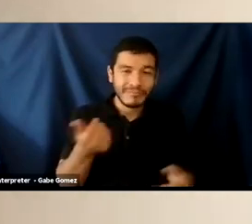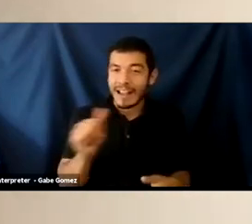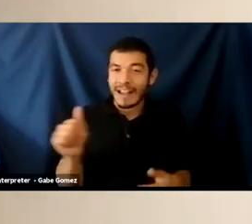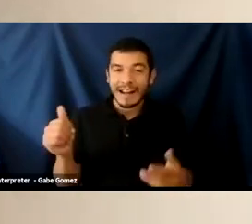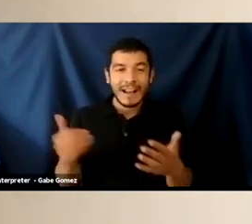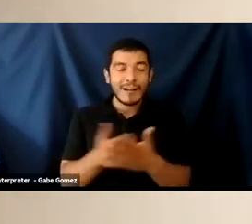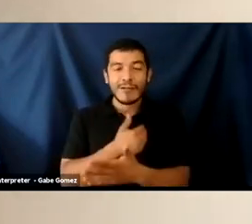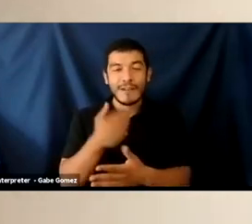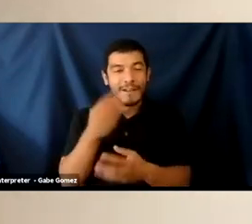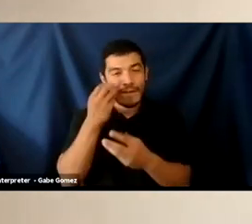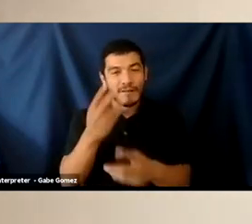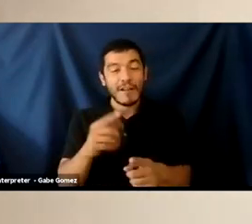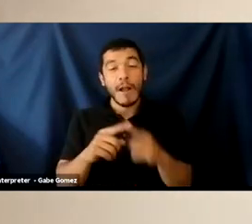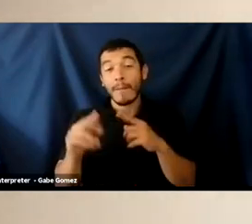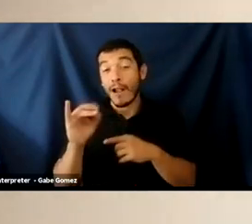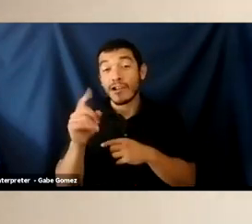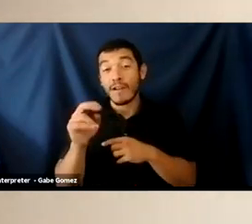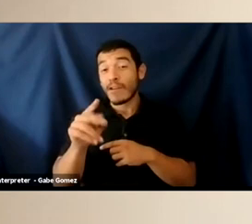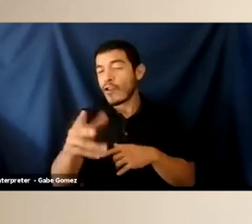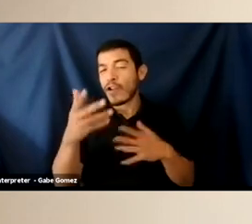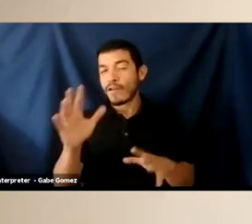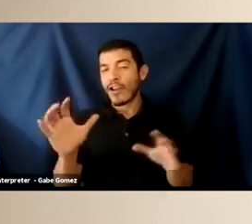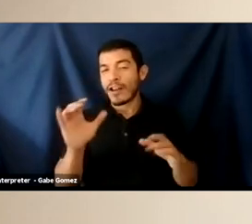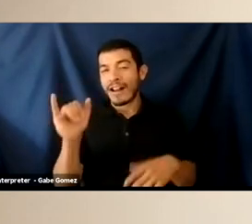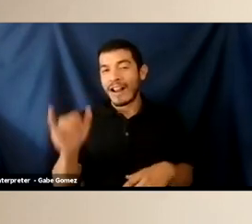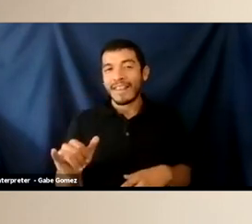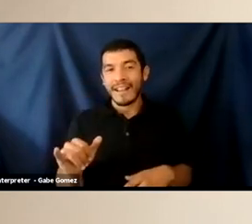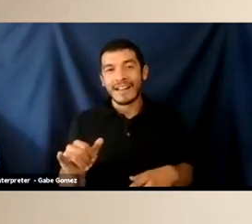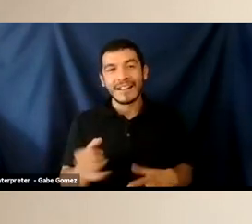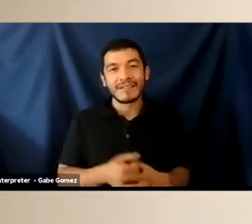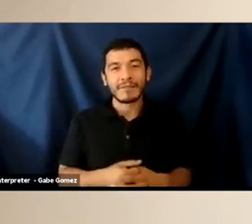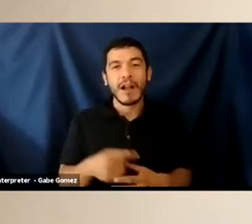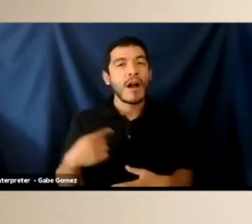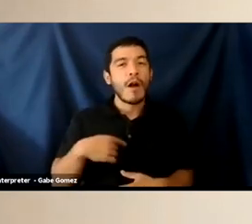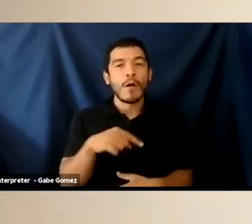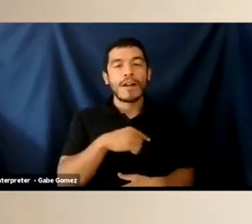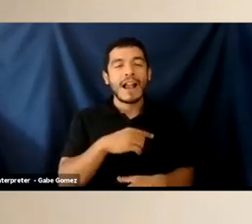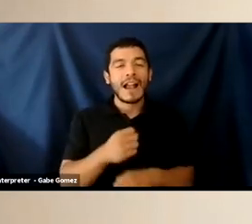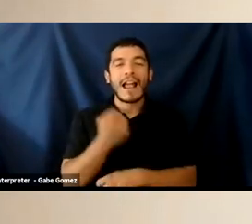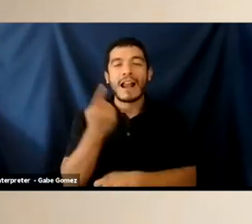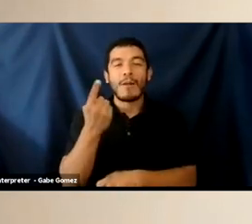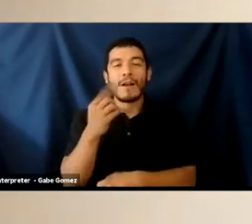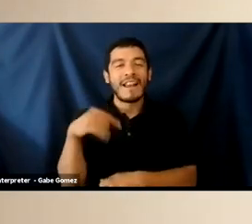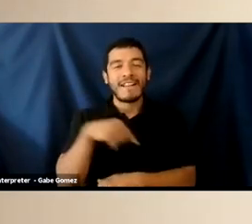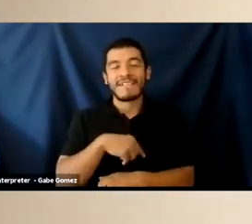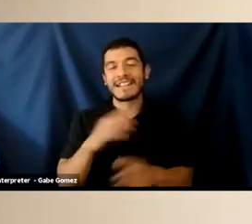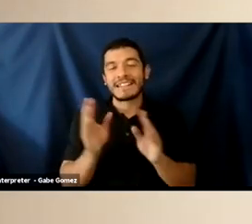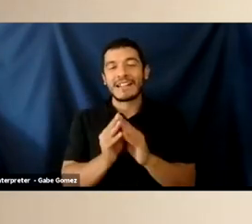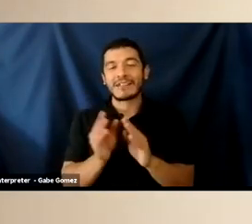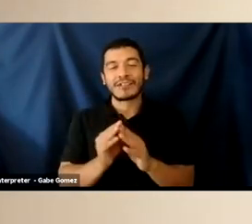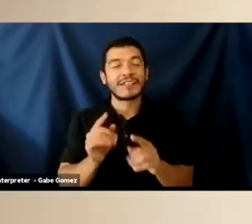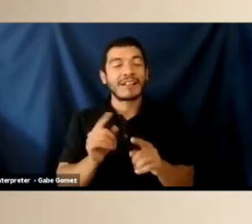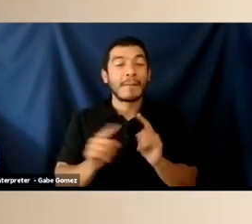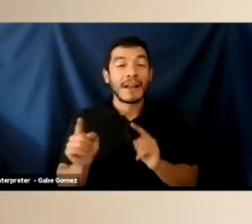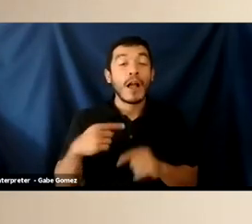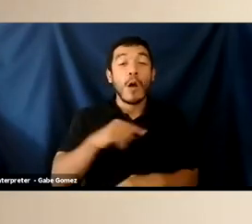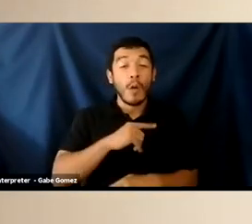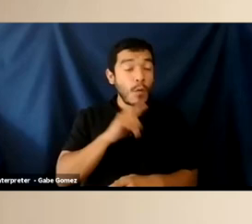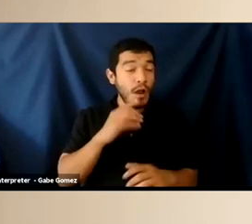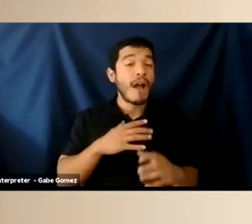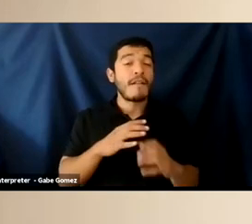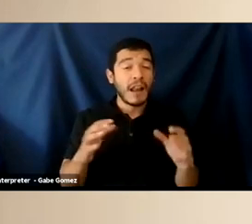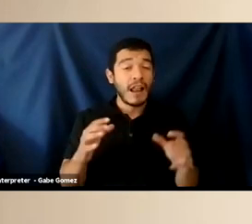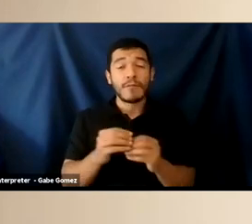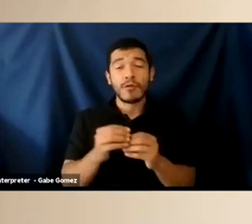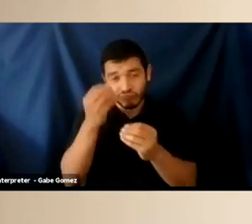exclusive reveals, but Christopher, you've already done that. So we got one out of the session, but there will be lots to come